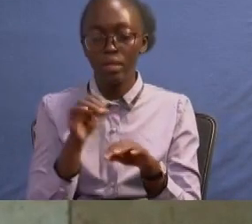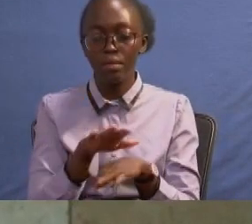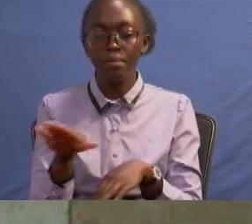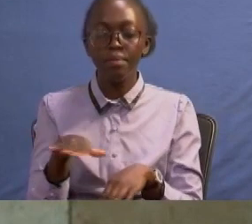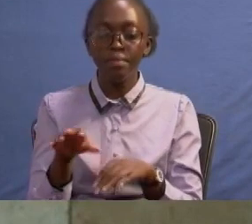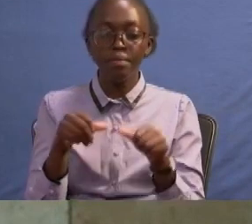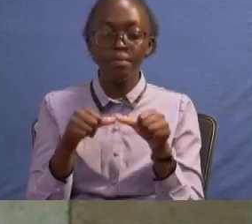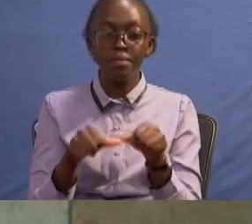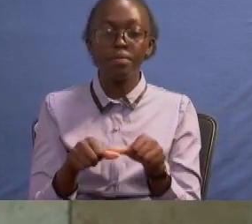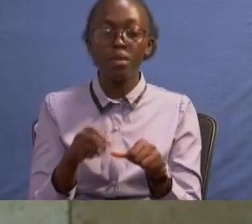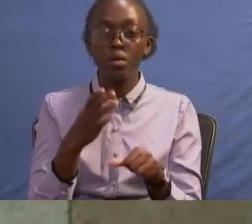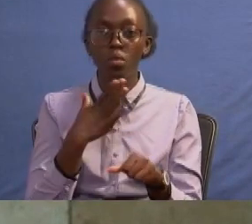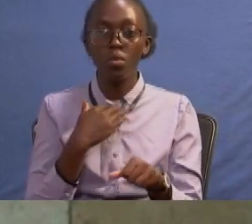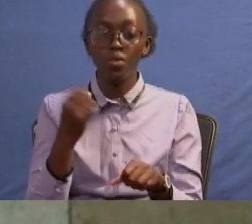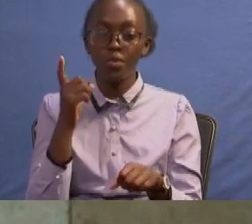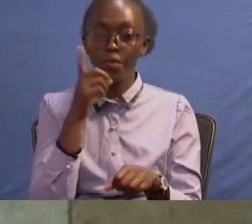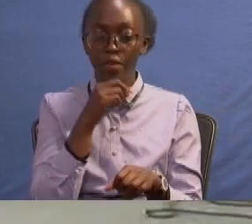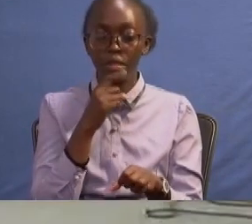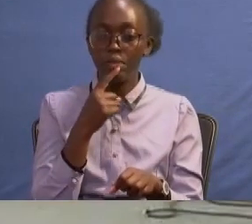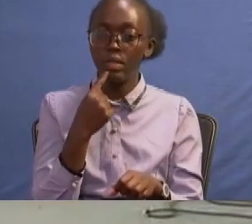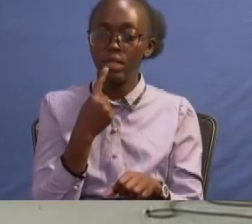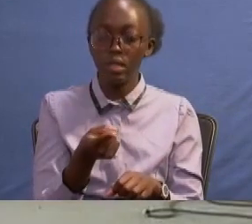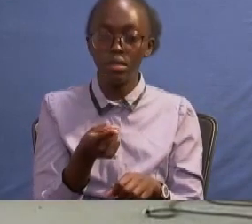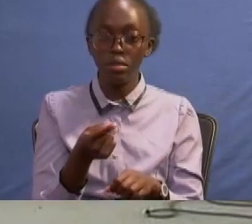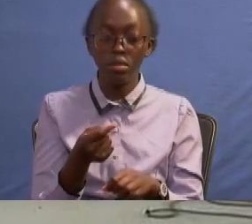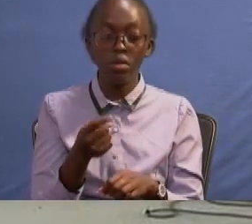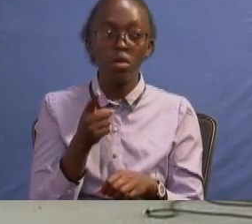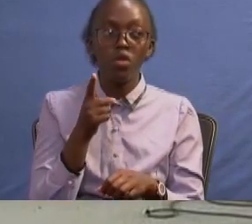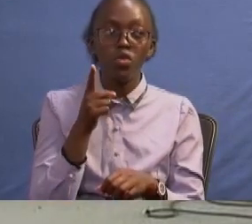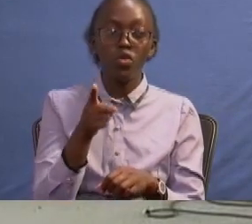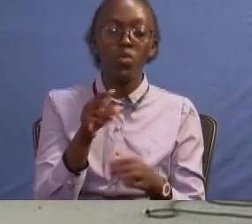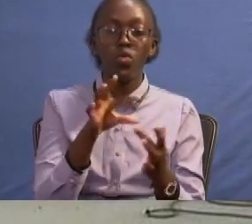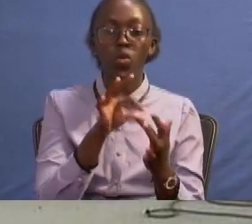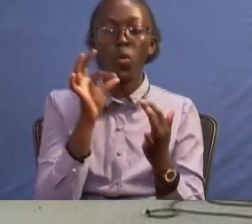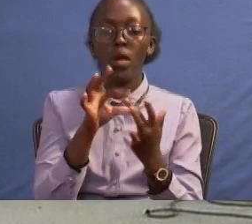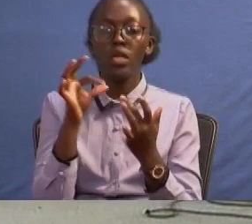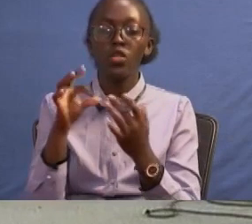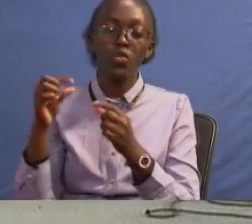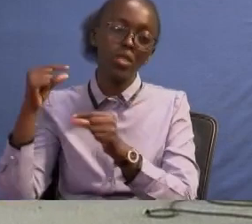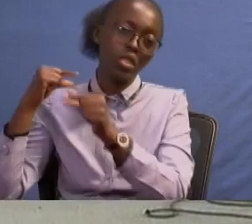want to conclude by saying that you are the chosen generation.